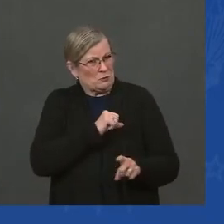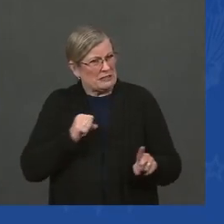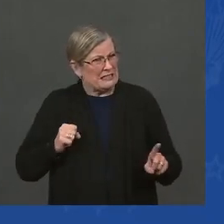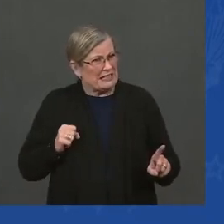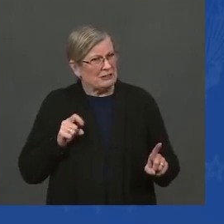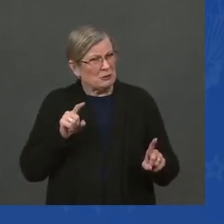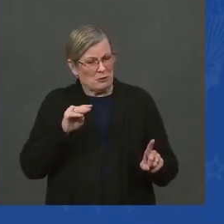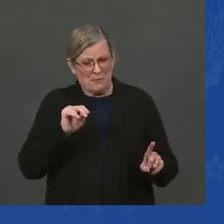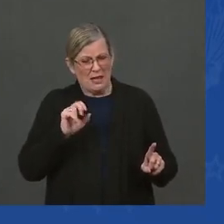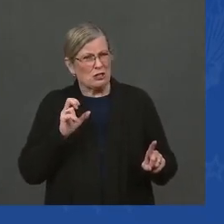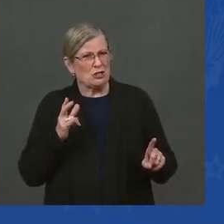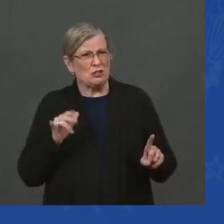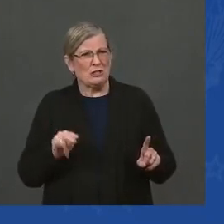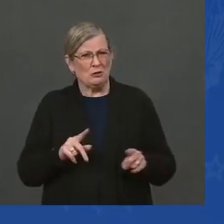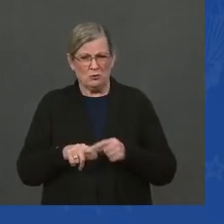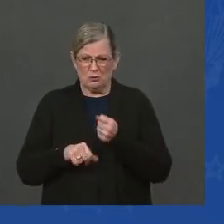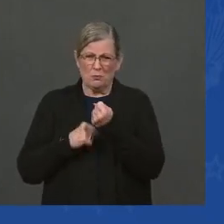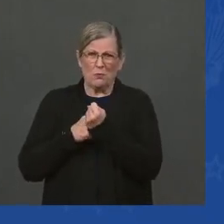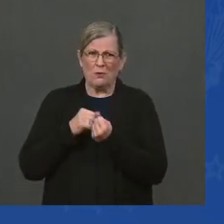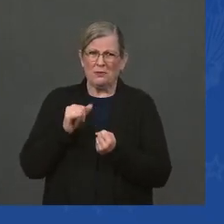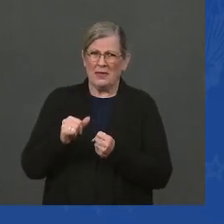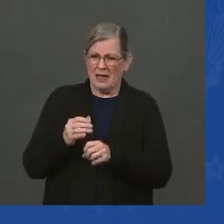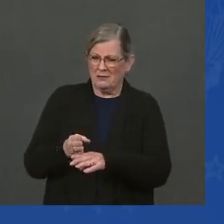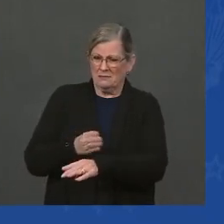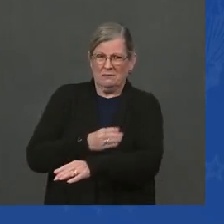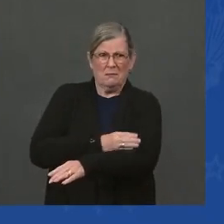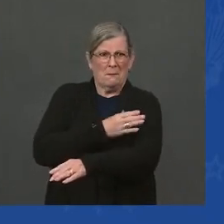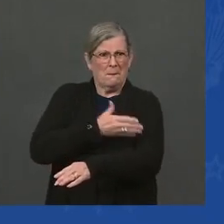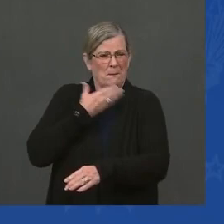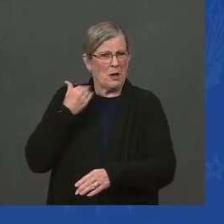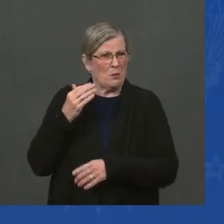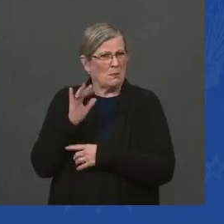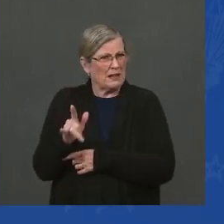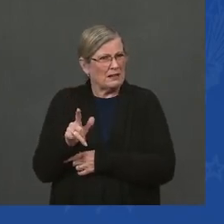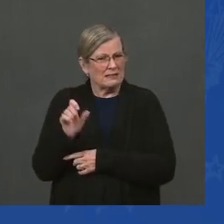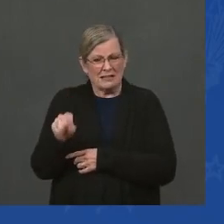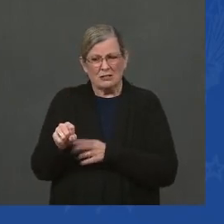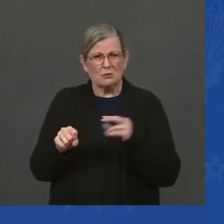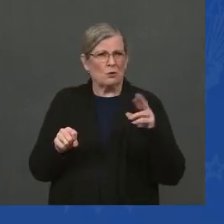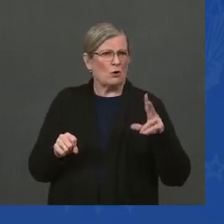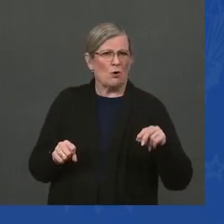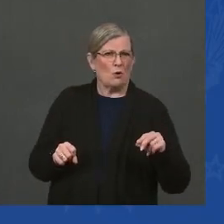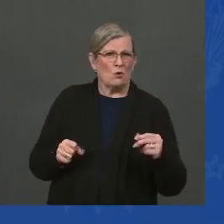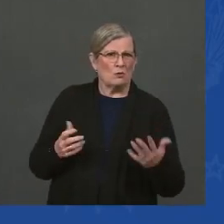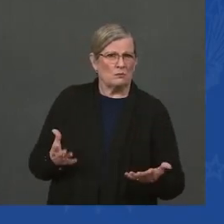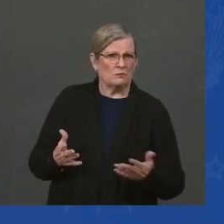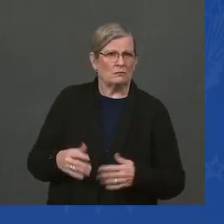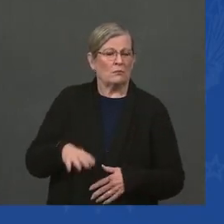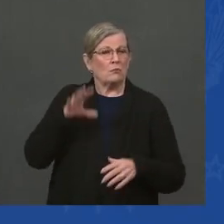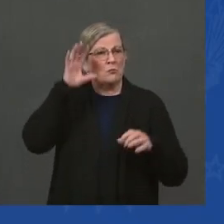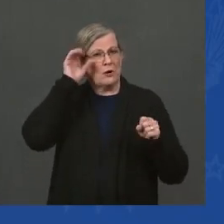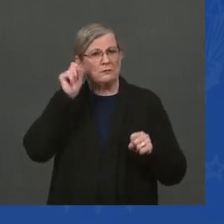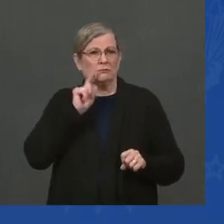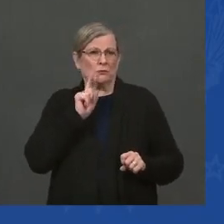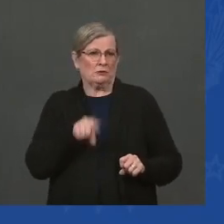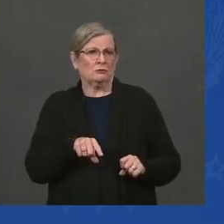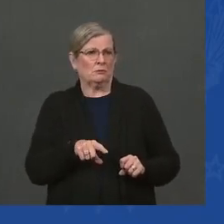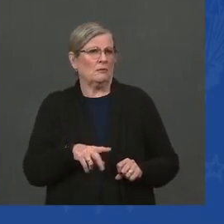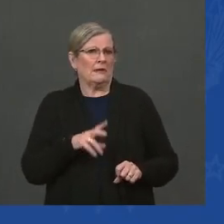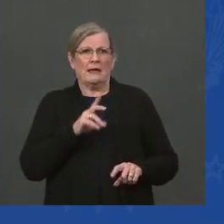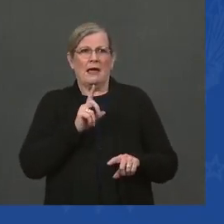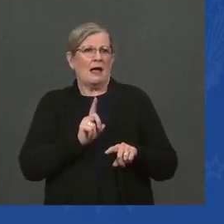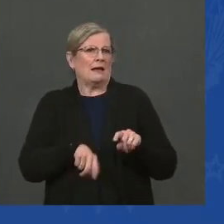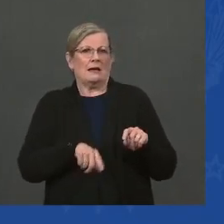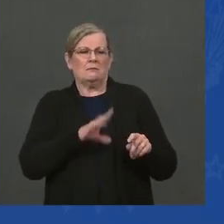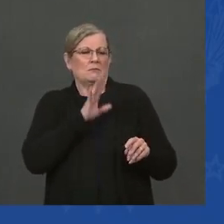And how do you respond to those criticisms? And I have a quick follow-up. Number one, I'm not going to talk about the specifics of my conversations.